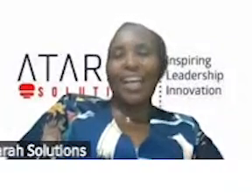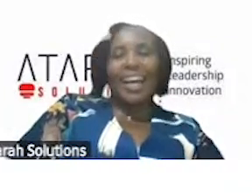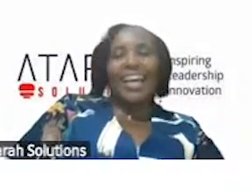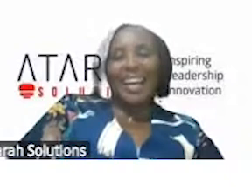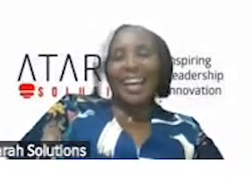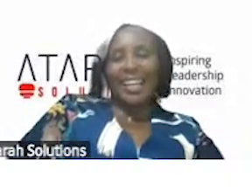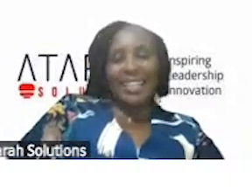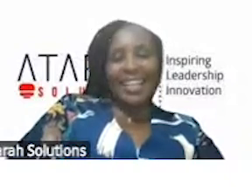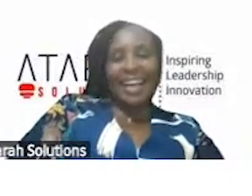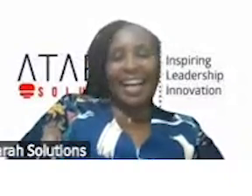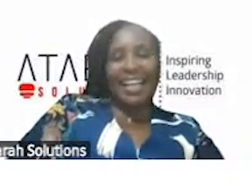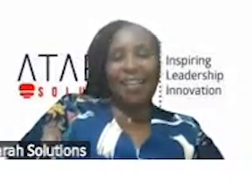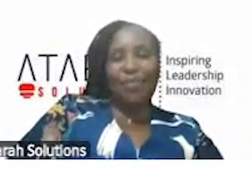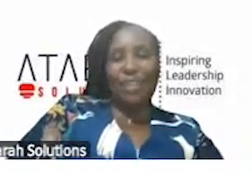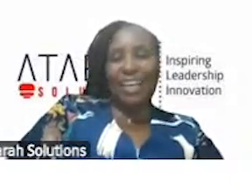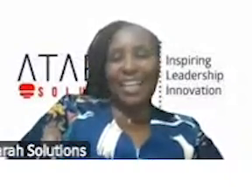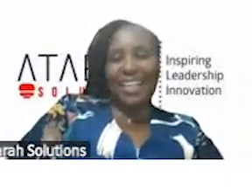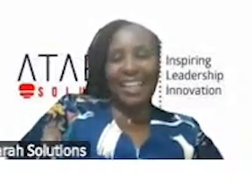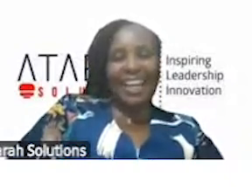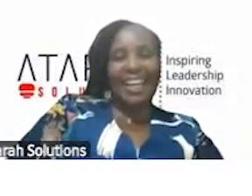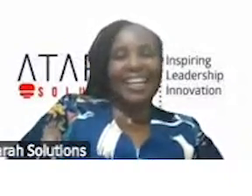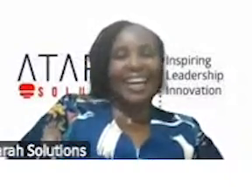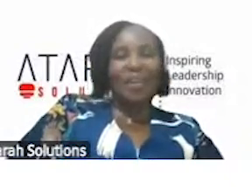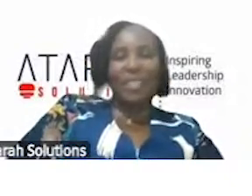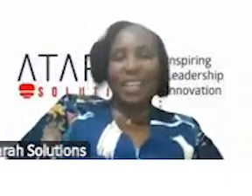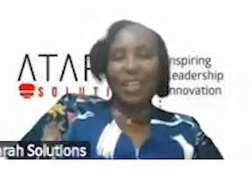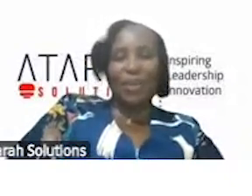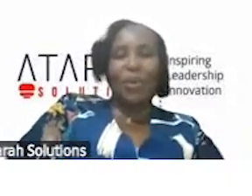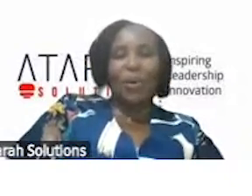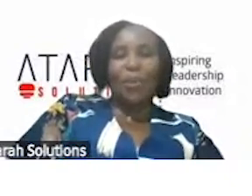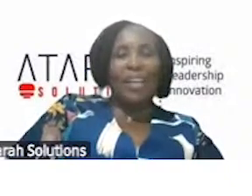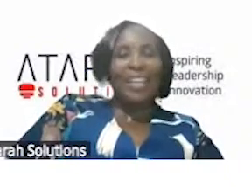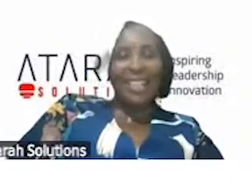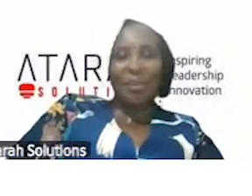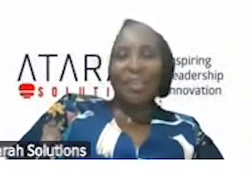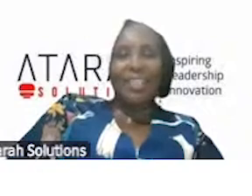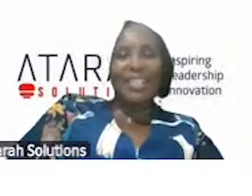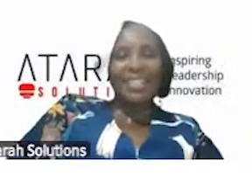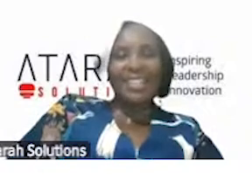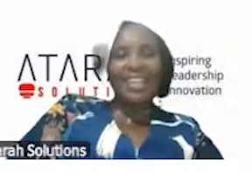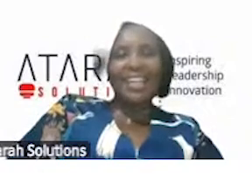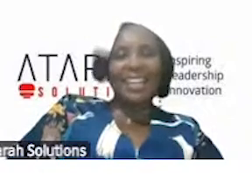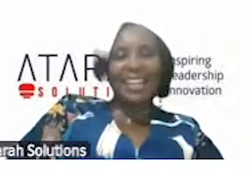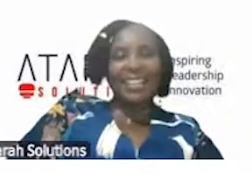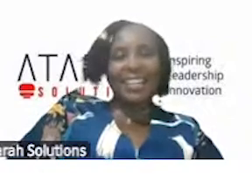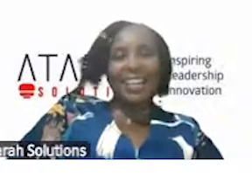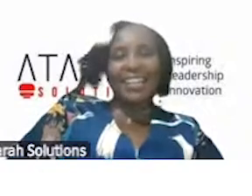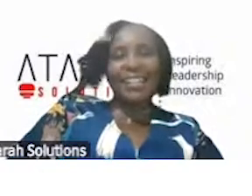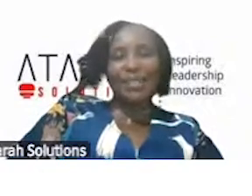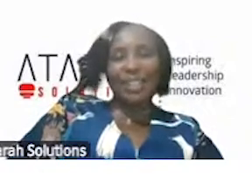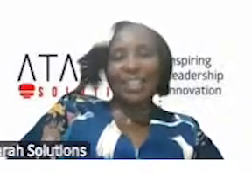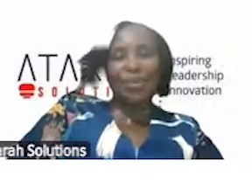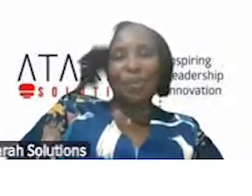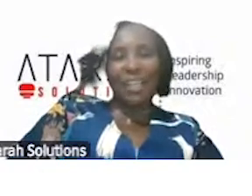Nanyuki. Richard had their food the other day, and I am telling you, my entire team is still singing the lunch they had